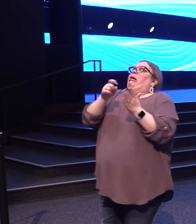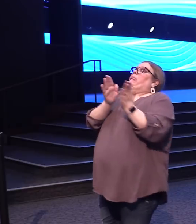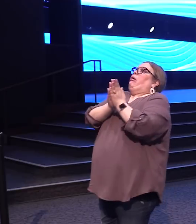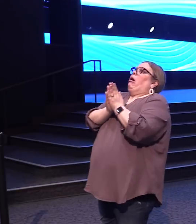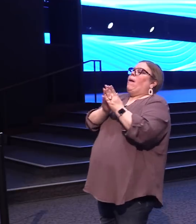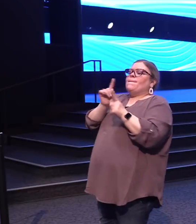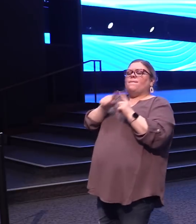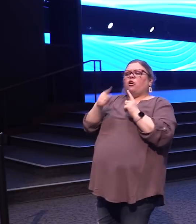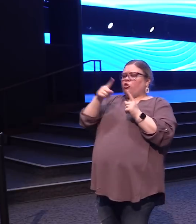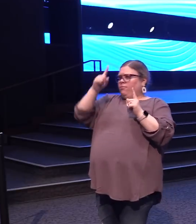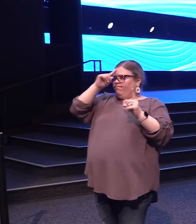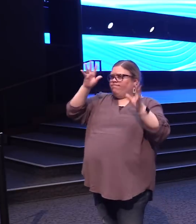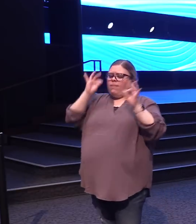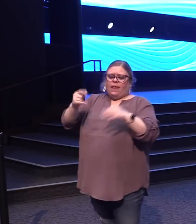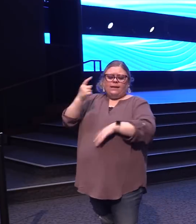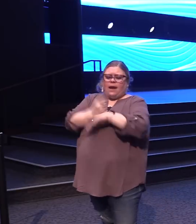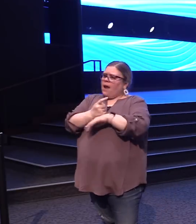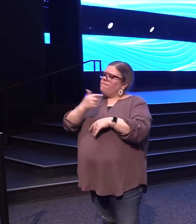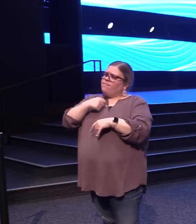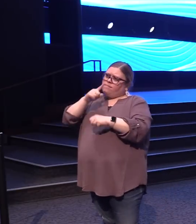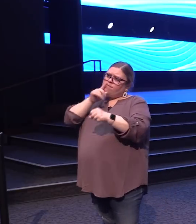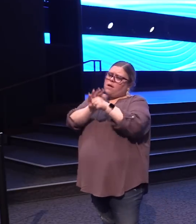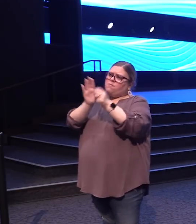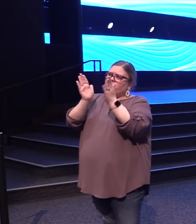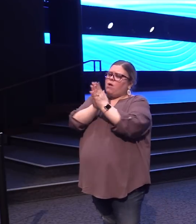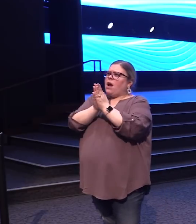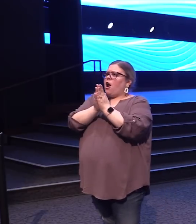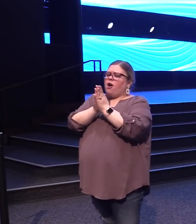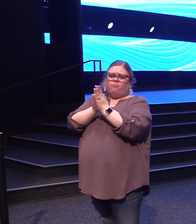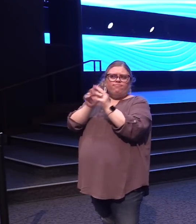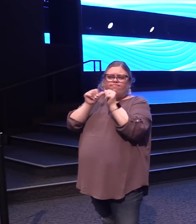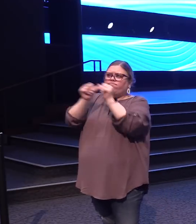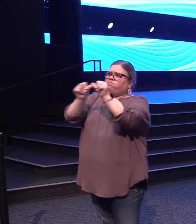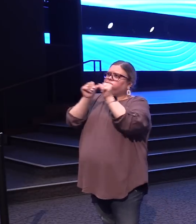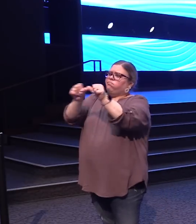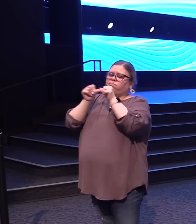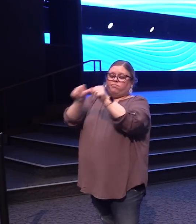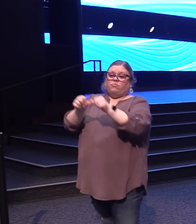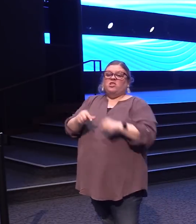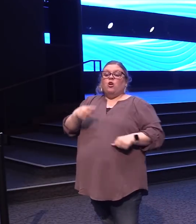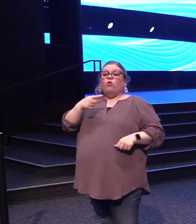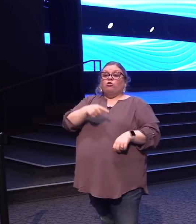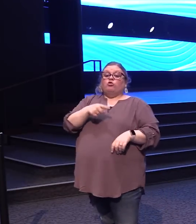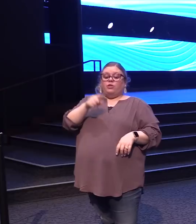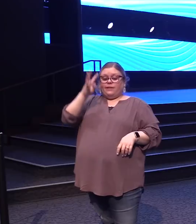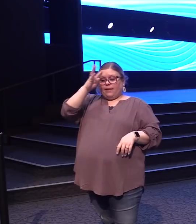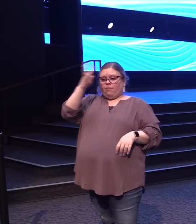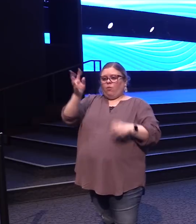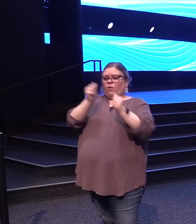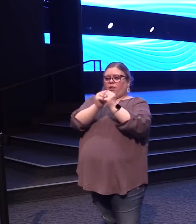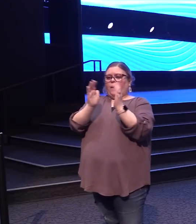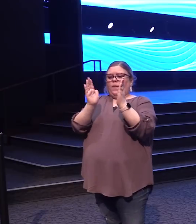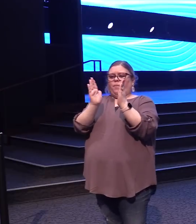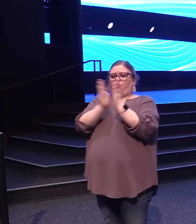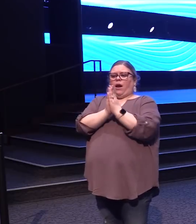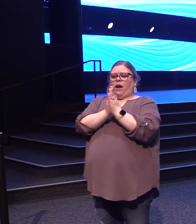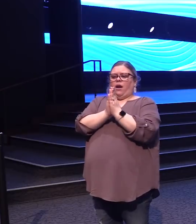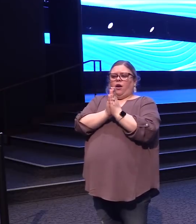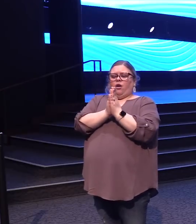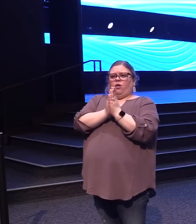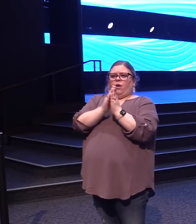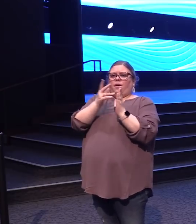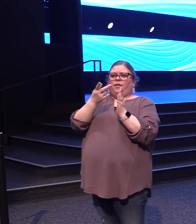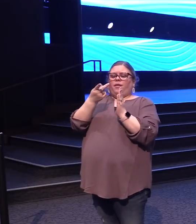she made up her mind that day, I'm gonna commit to prayer like never before. So she came up with a prayer pattern, and this was